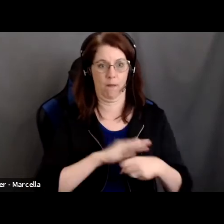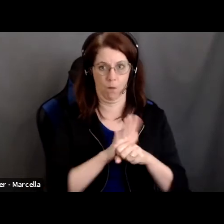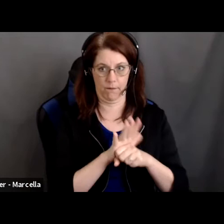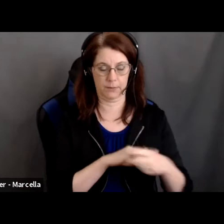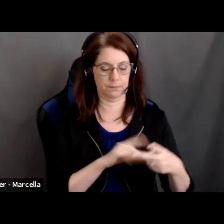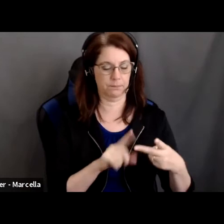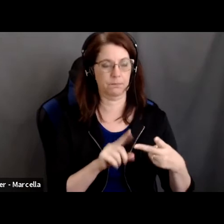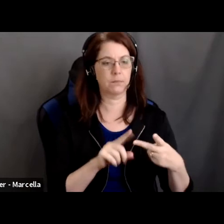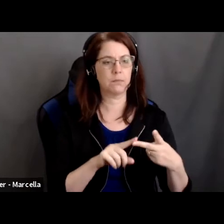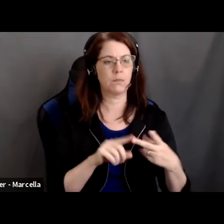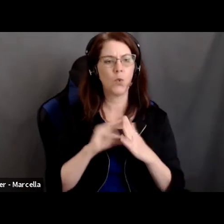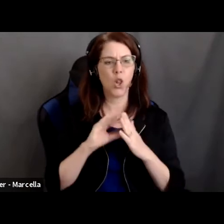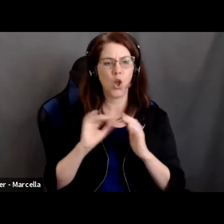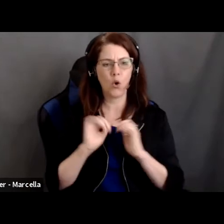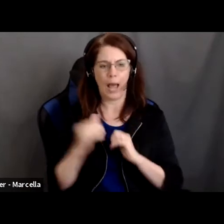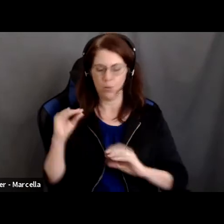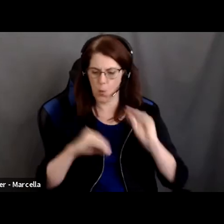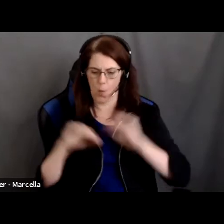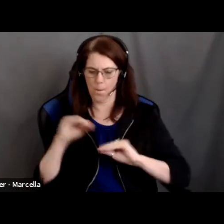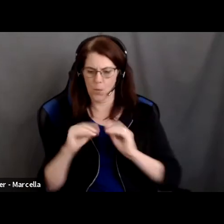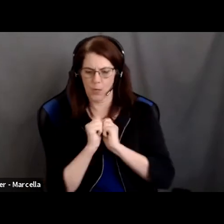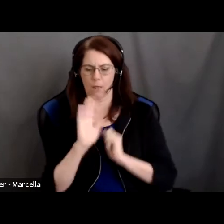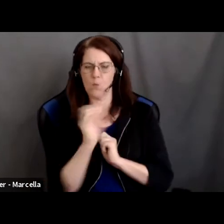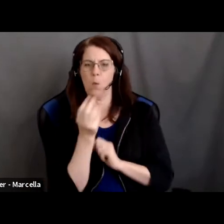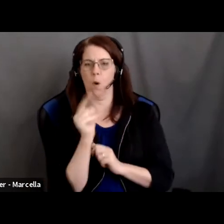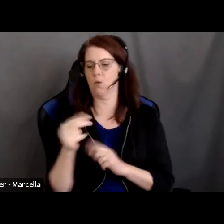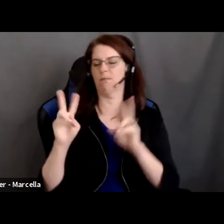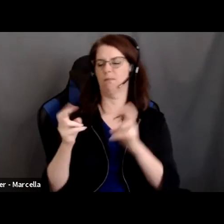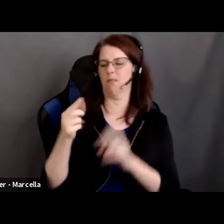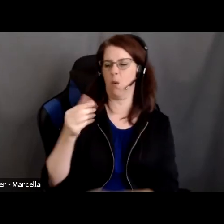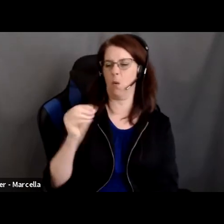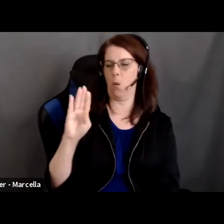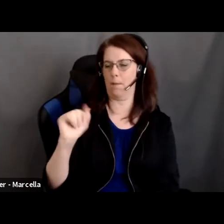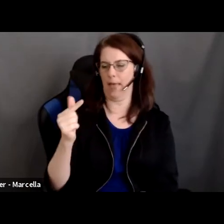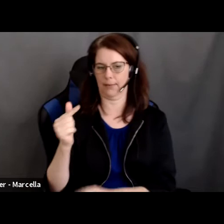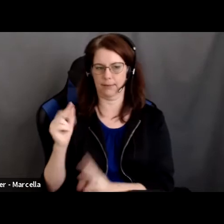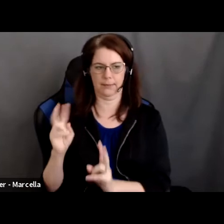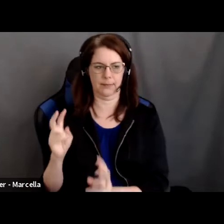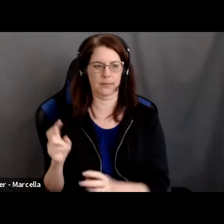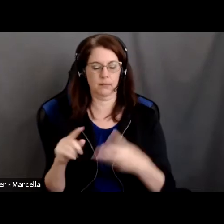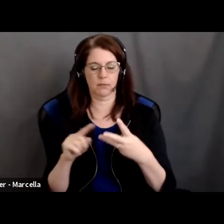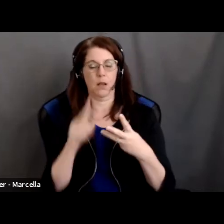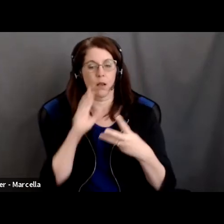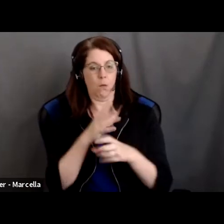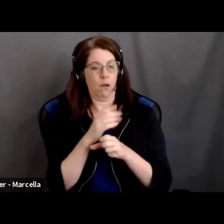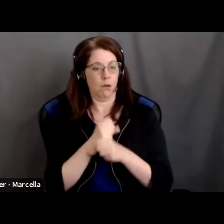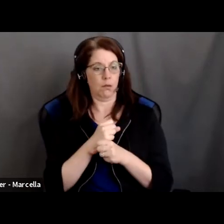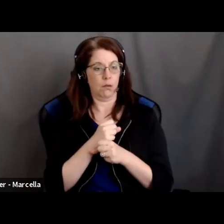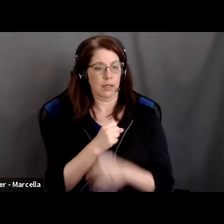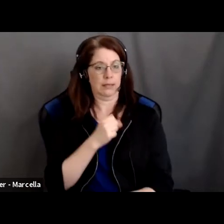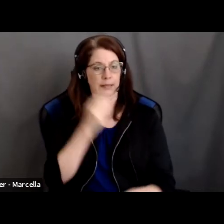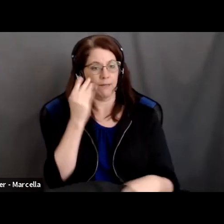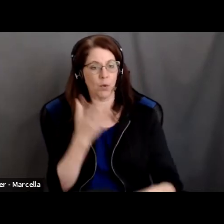learn how to put together your own disaster go bag. You'll receive info and resources on making your own